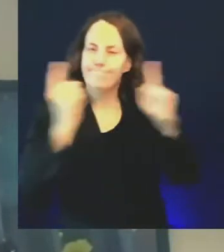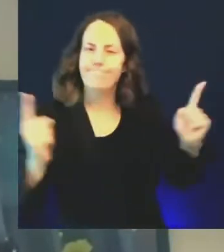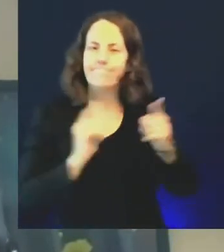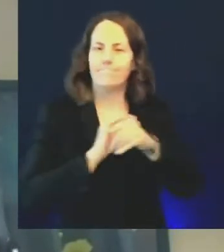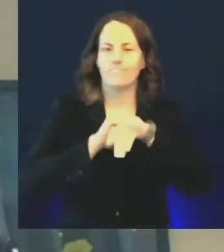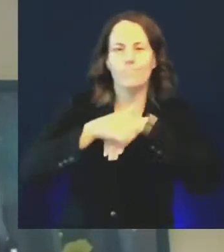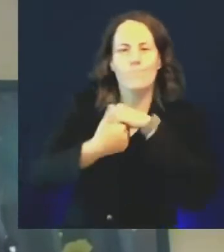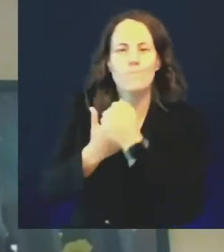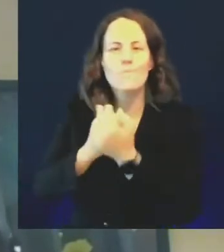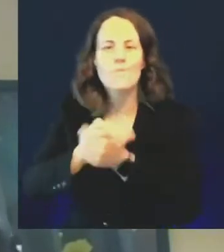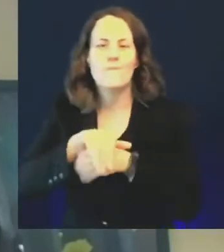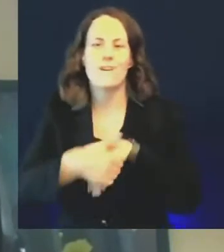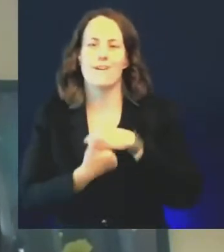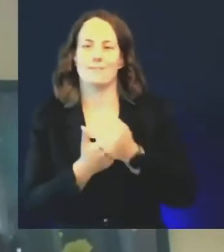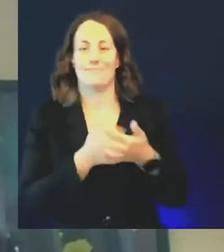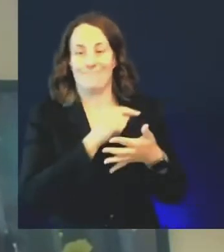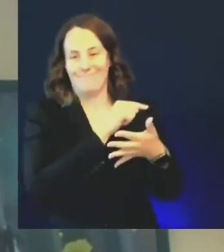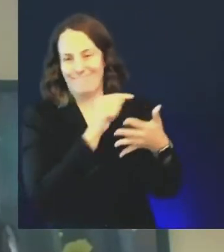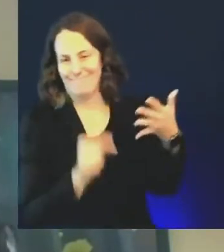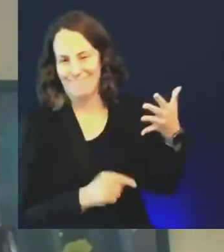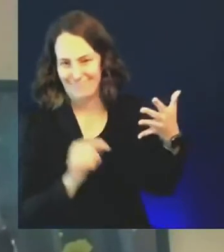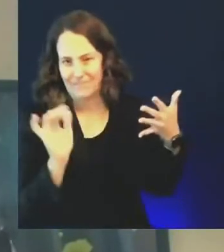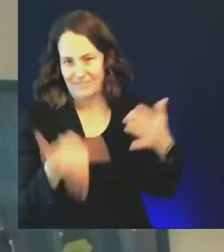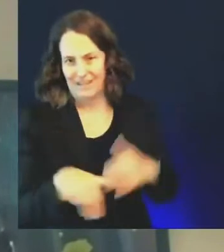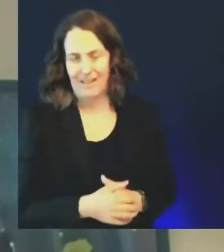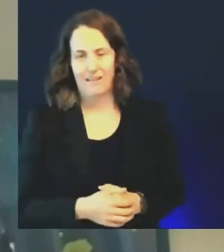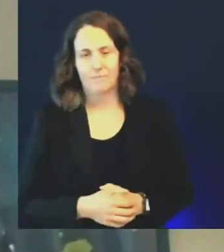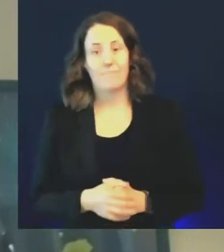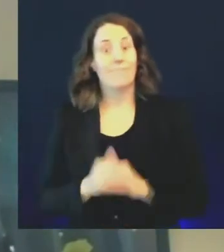power to avoid future surges and